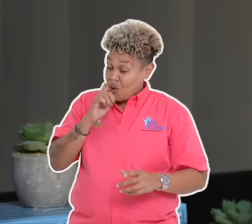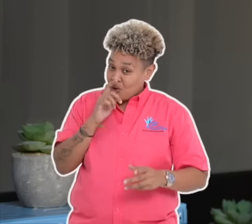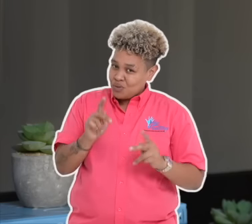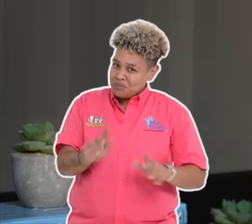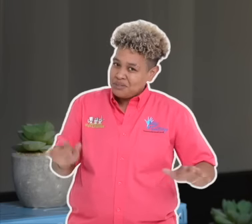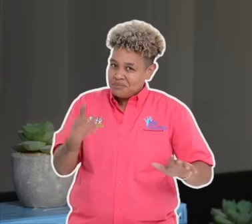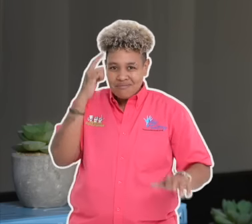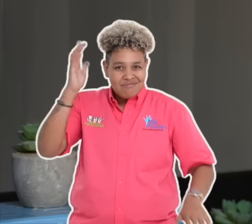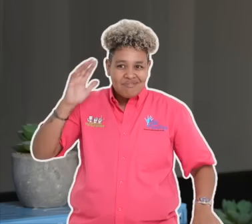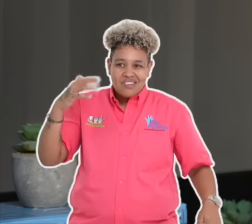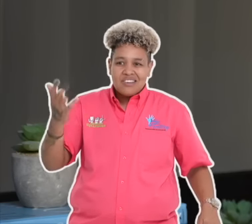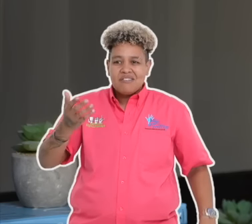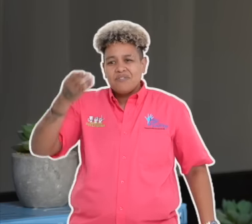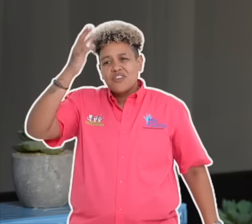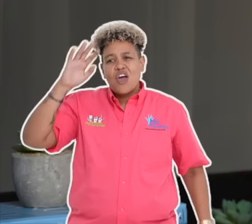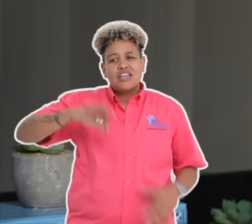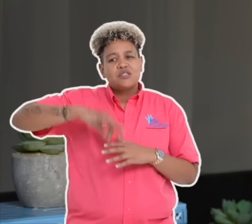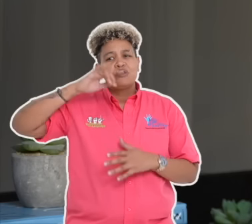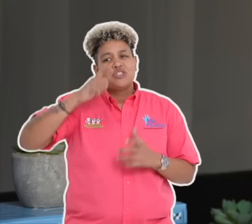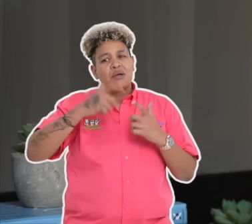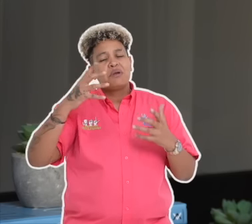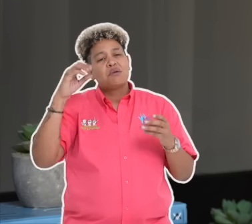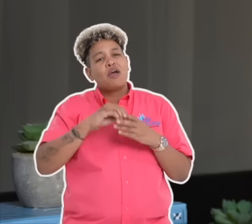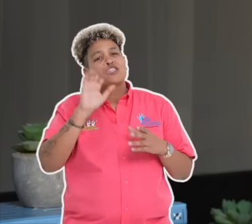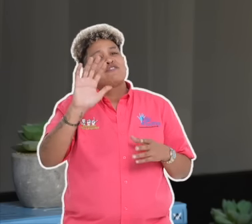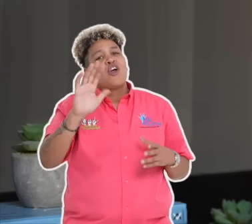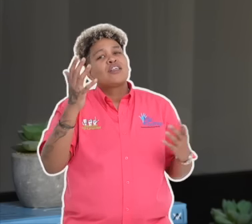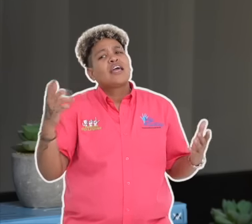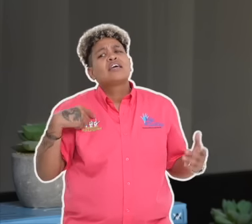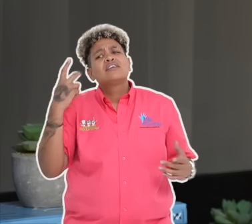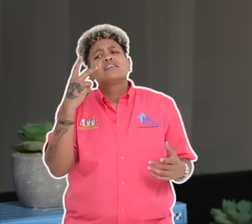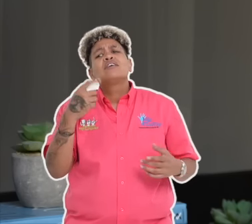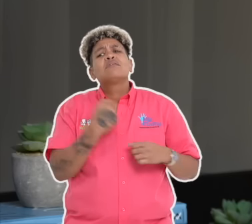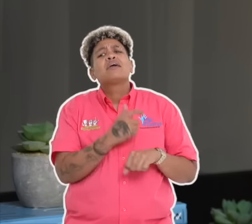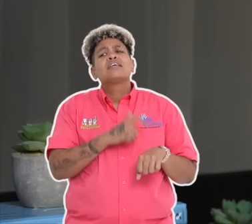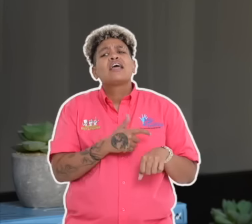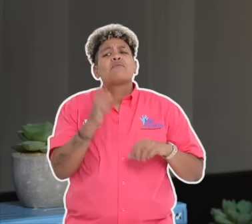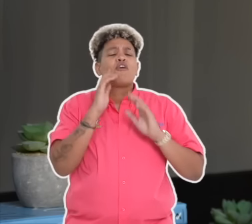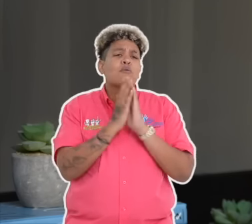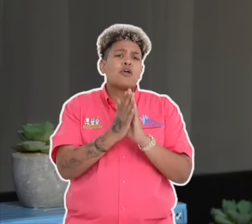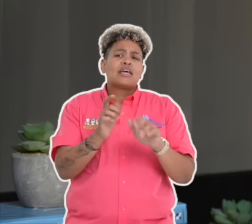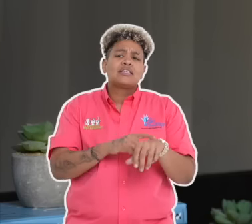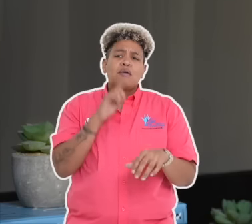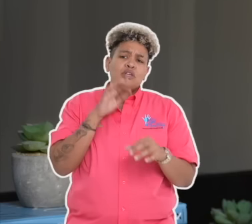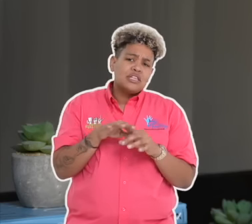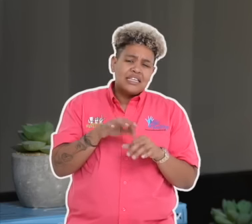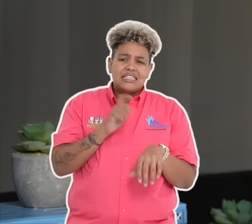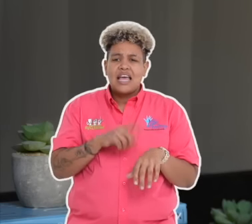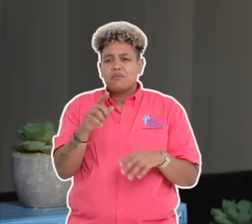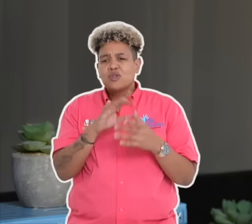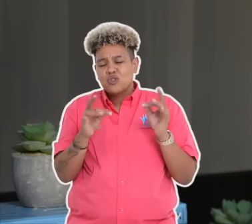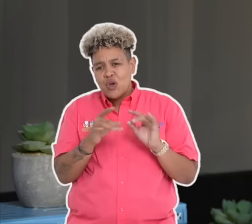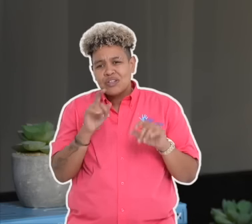so. God and spirituality is a big part. Yes. And I've seen you say that you make time for your prayer time, your tea